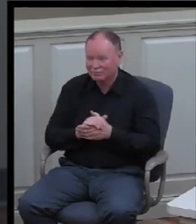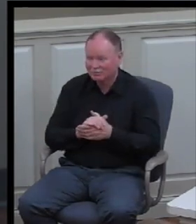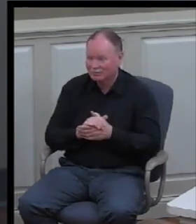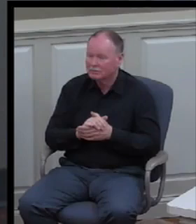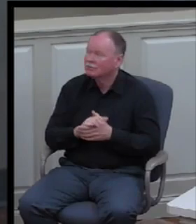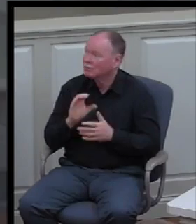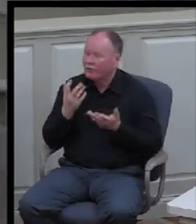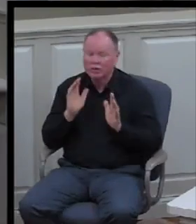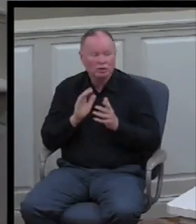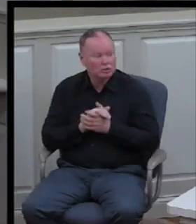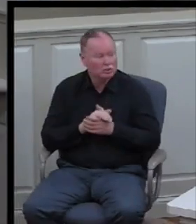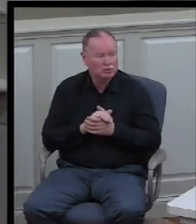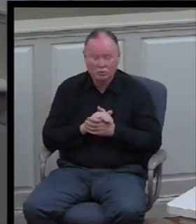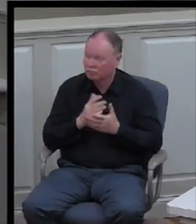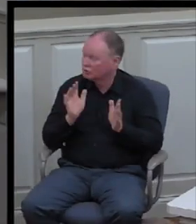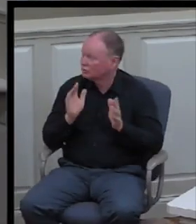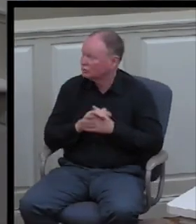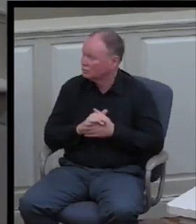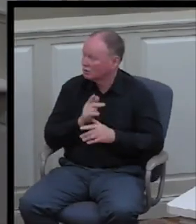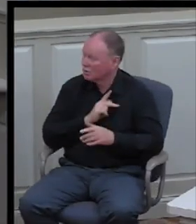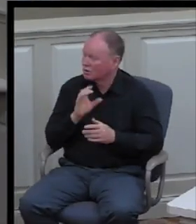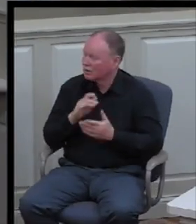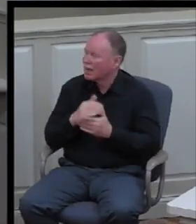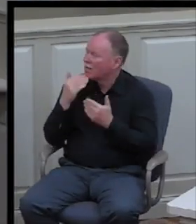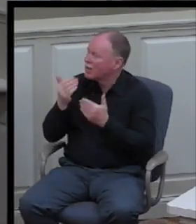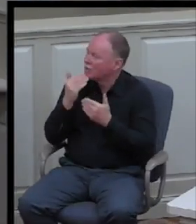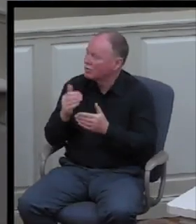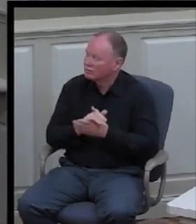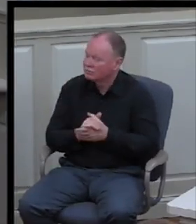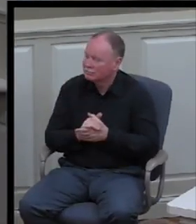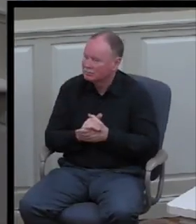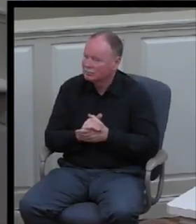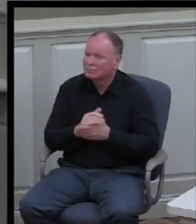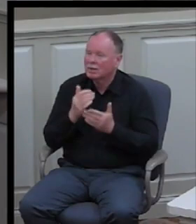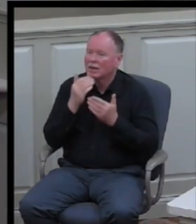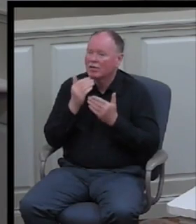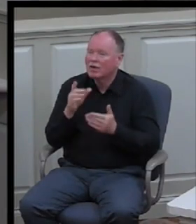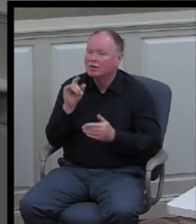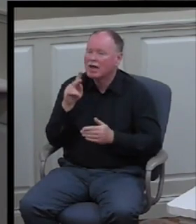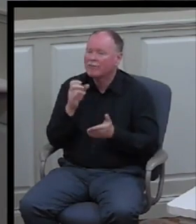That's all I got. Looks really good. Thank you, sir. Appreciate it. Dave, thank you much. Thank you.